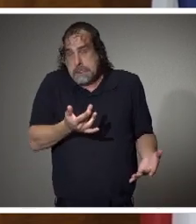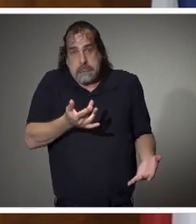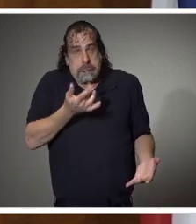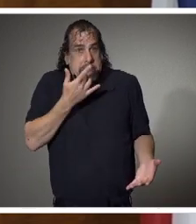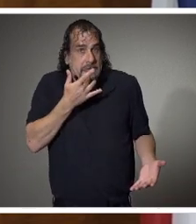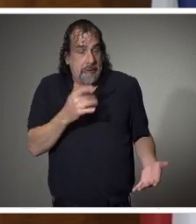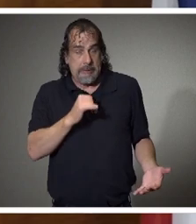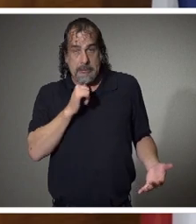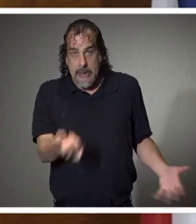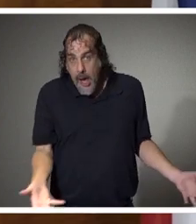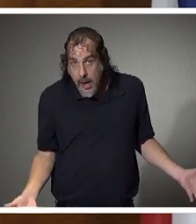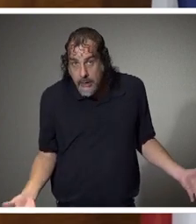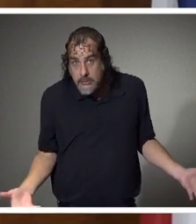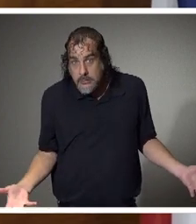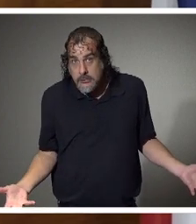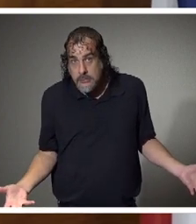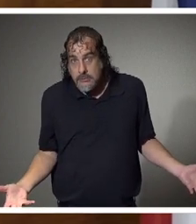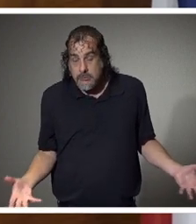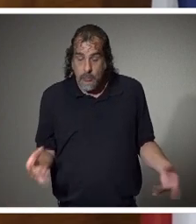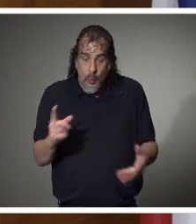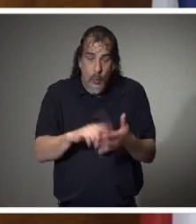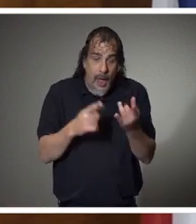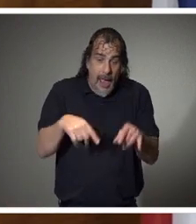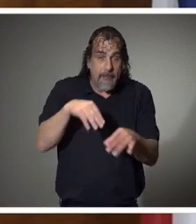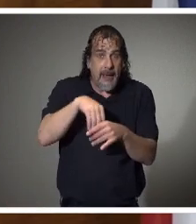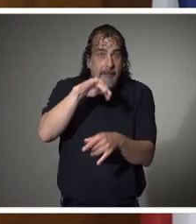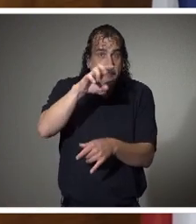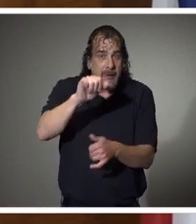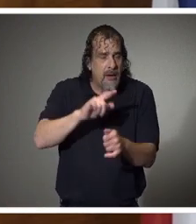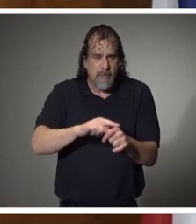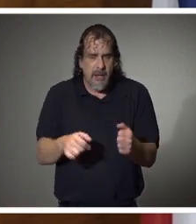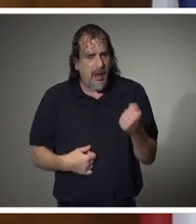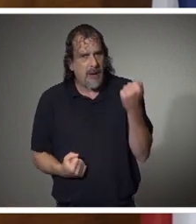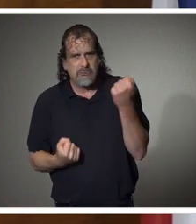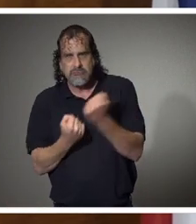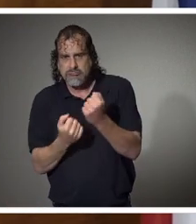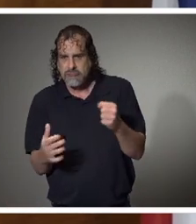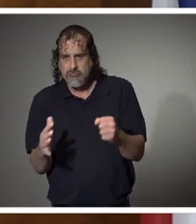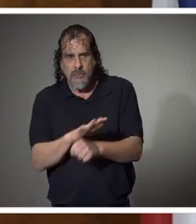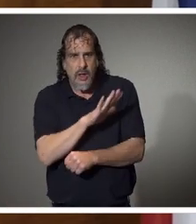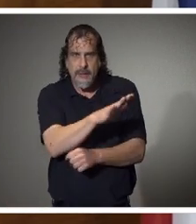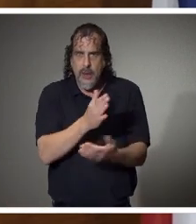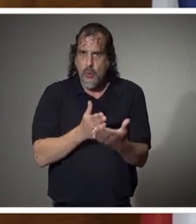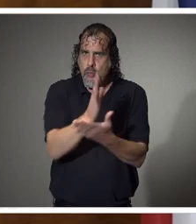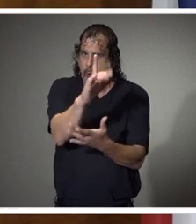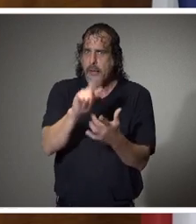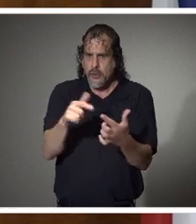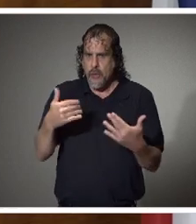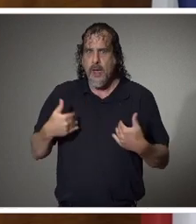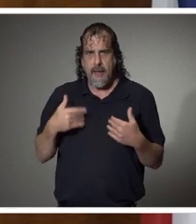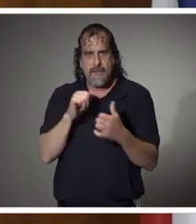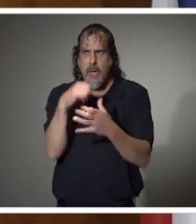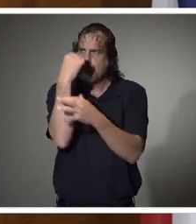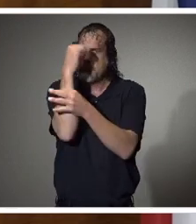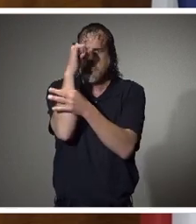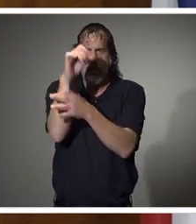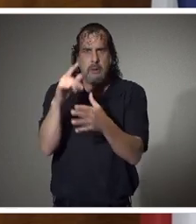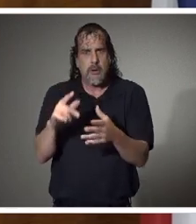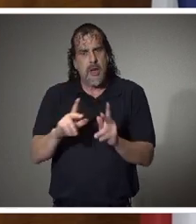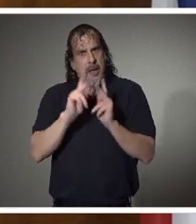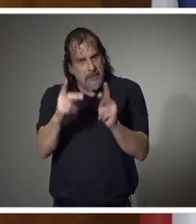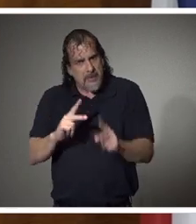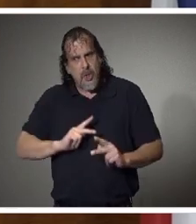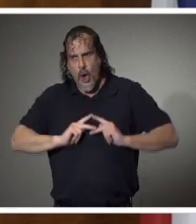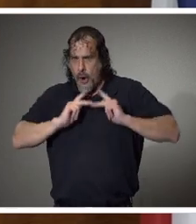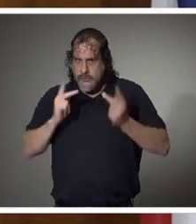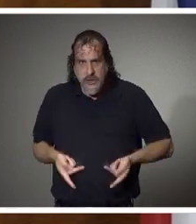be protesting what's going on in Mississippi, I fully support and appreciate their right to do so. Look, people are upset and